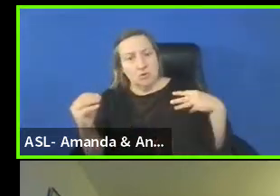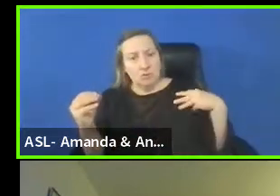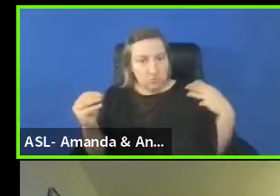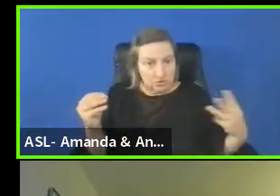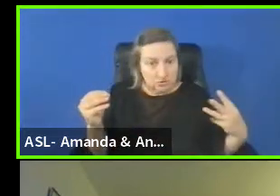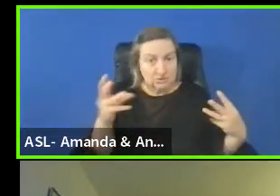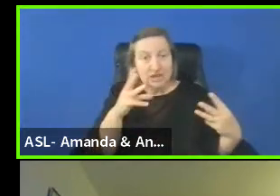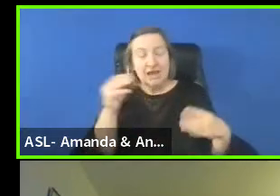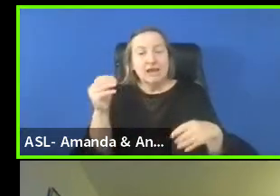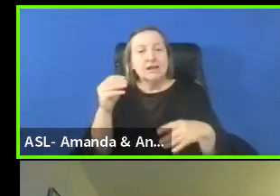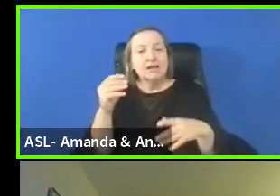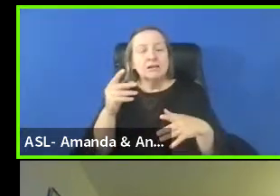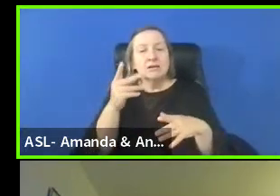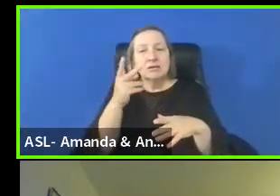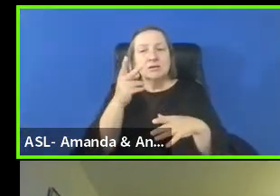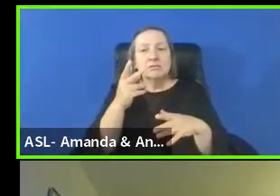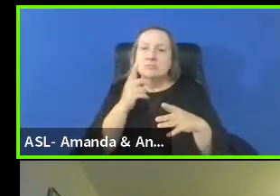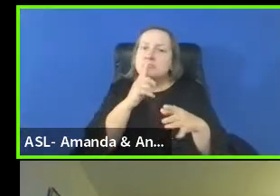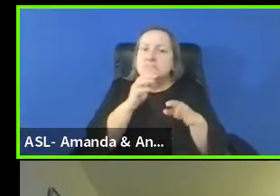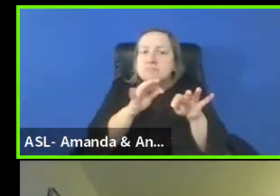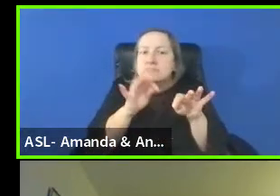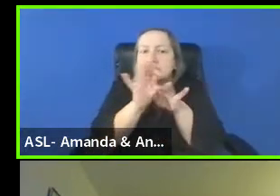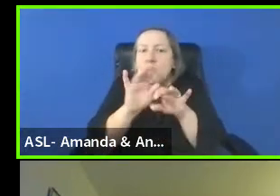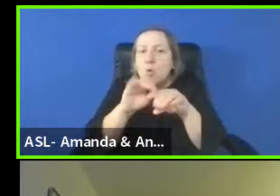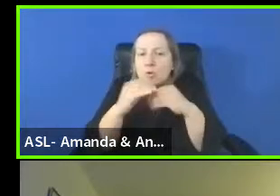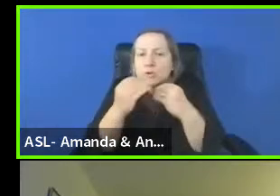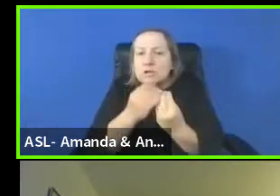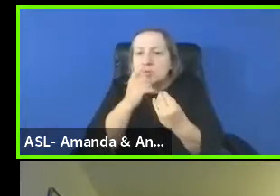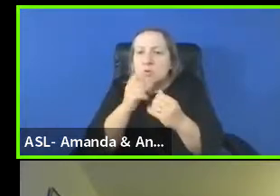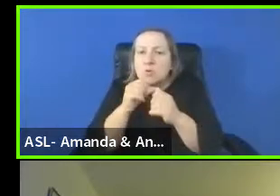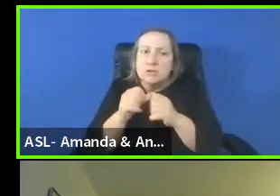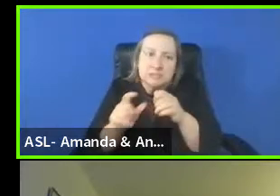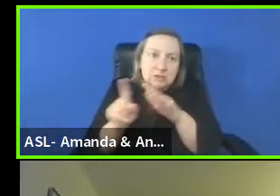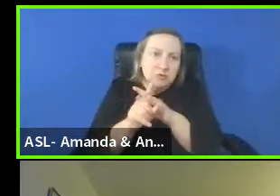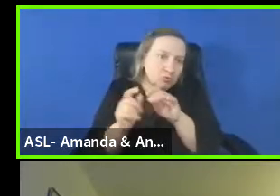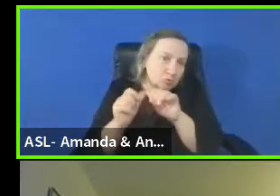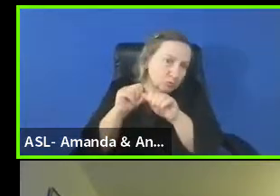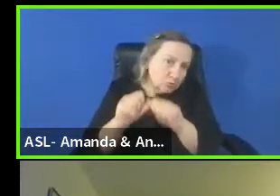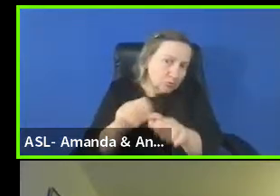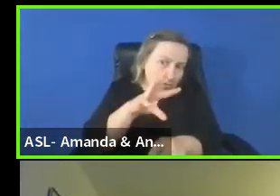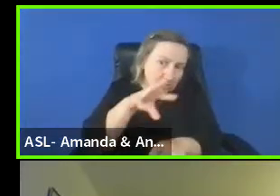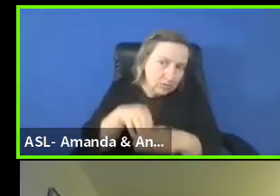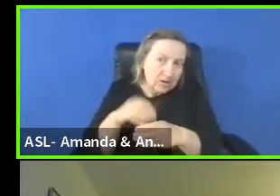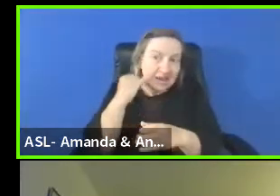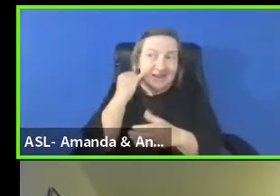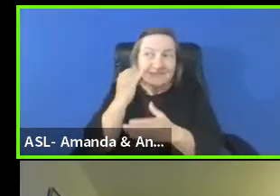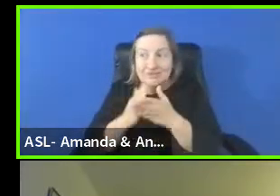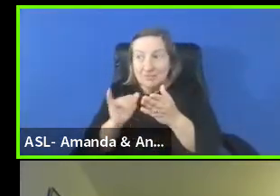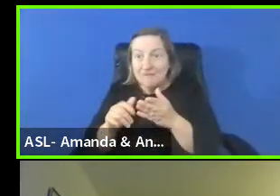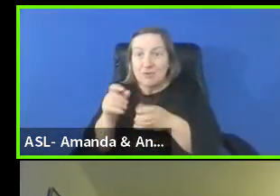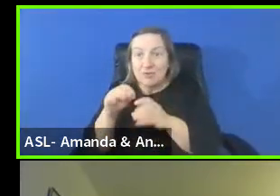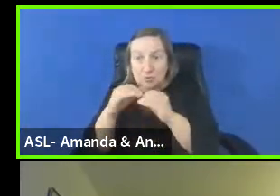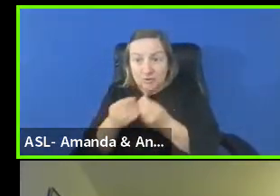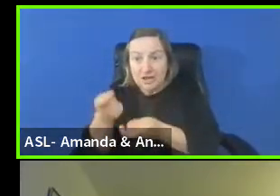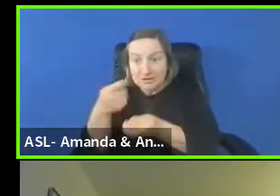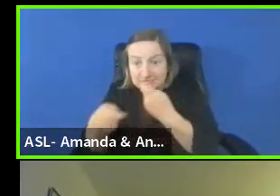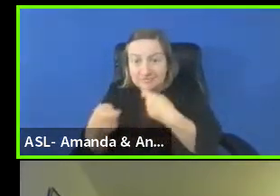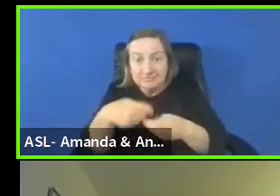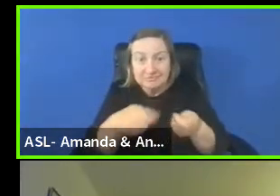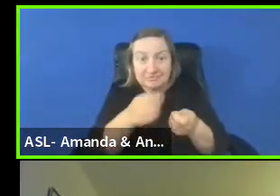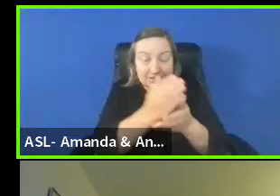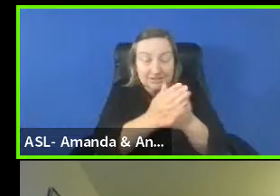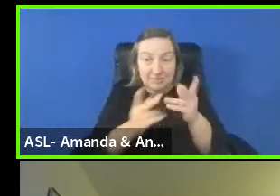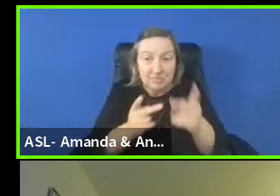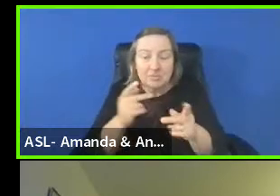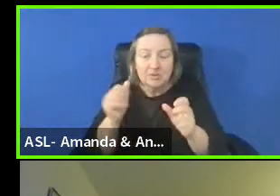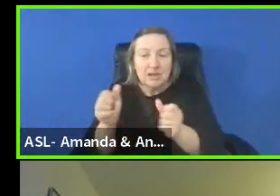those real key organizations that continue to show up. And if those organizations have had some turnover, that we're able to